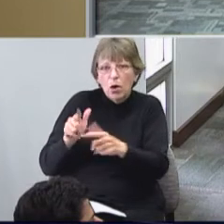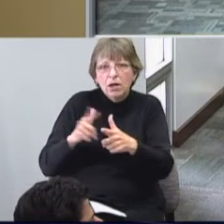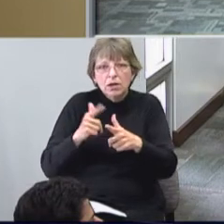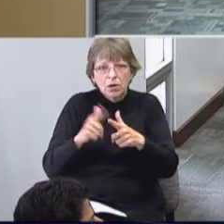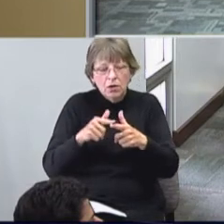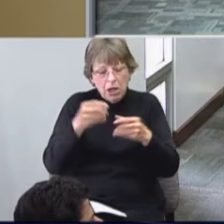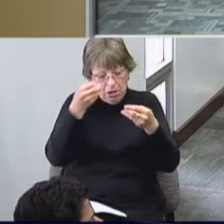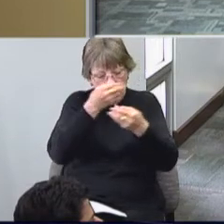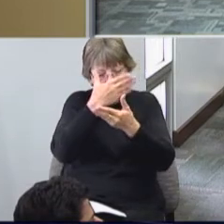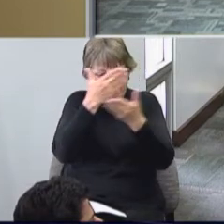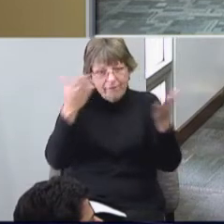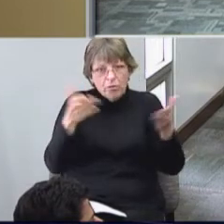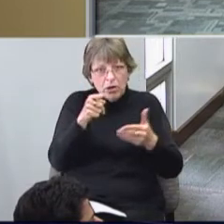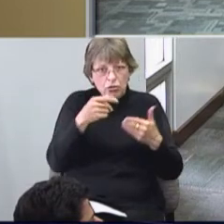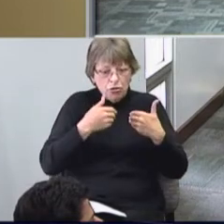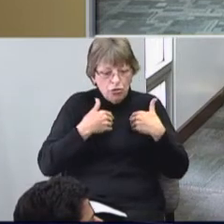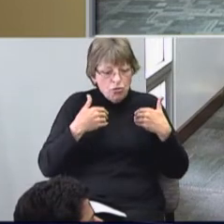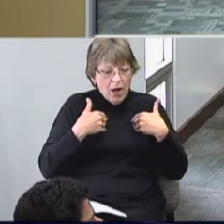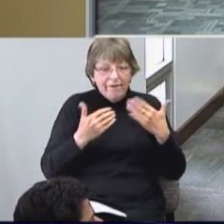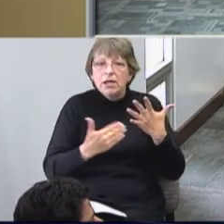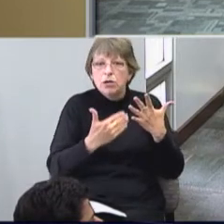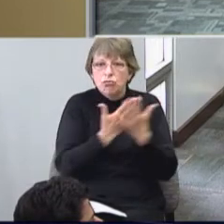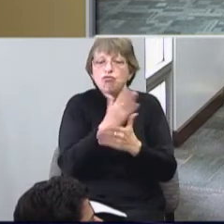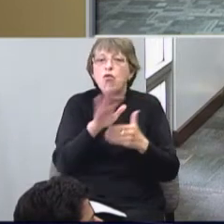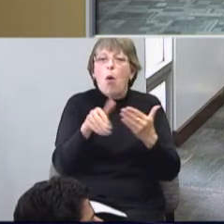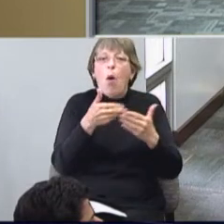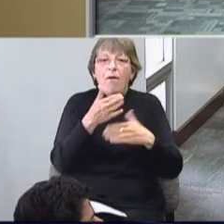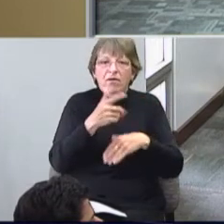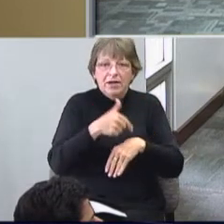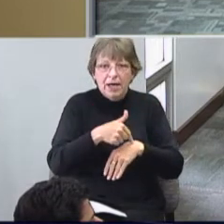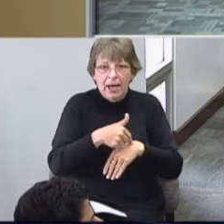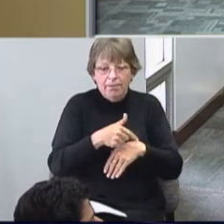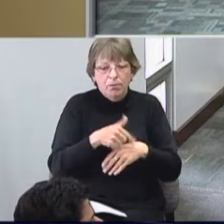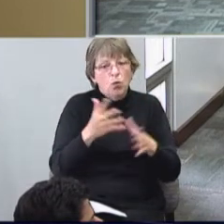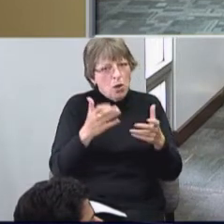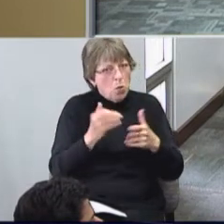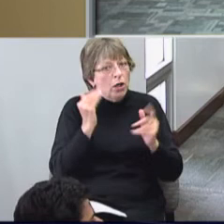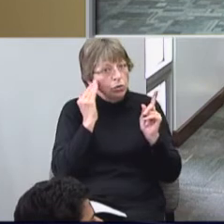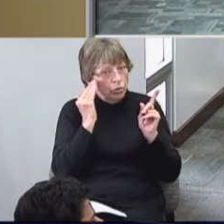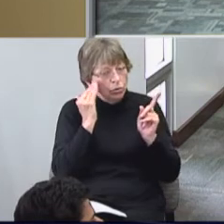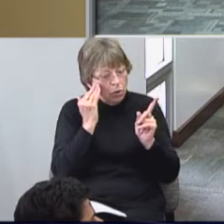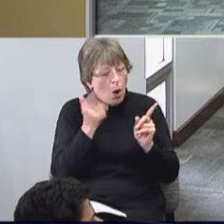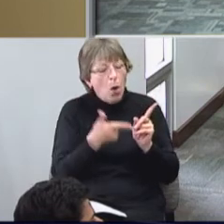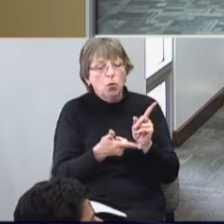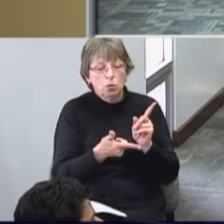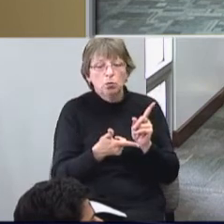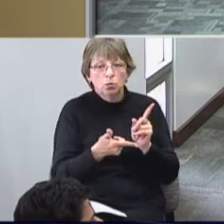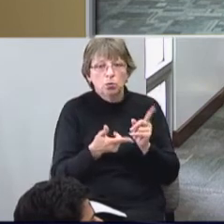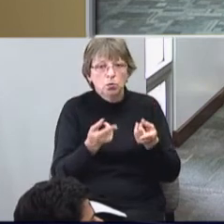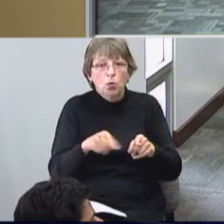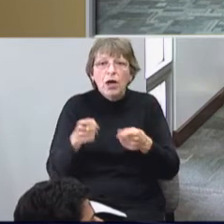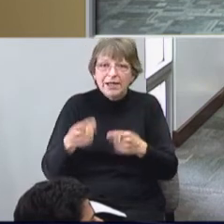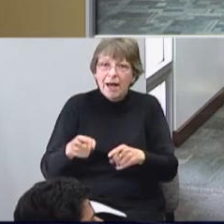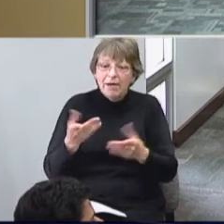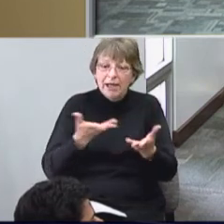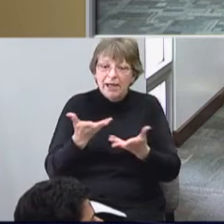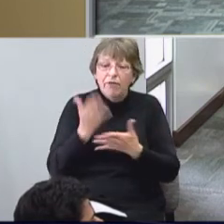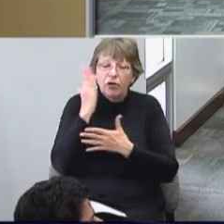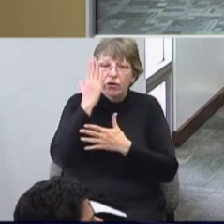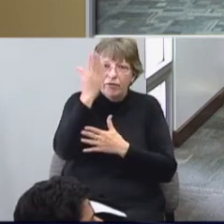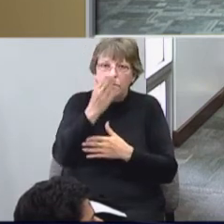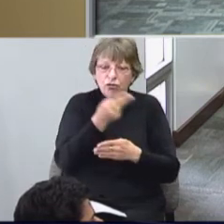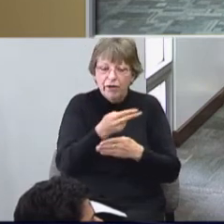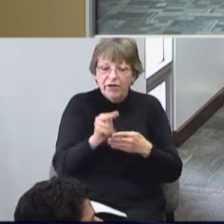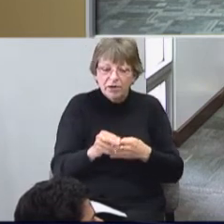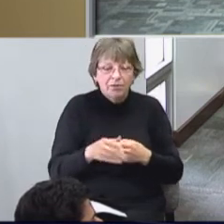updated. We want the community to know what's going on this significant construction project for the future of Hutchinson. Thank you, Ron. Thanks